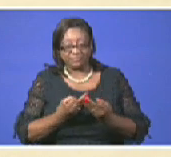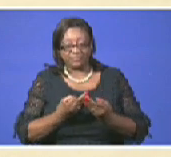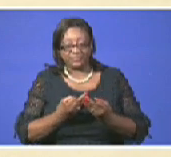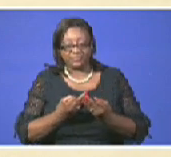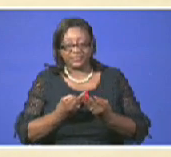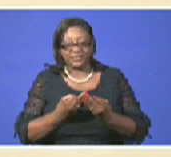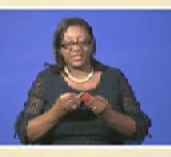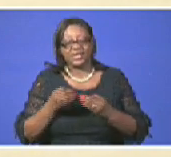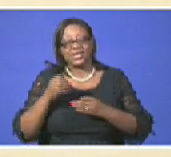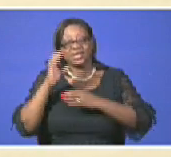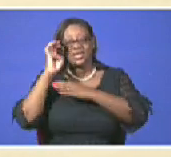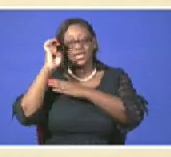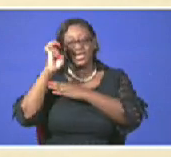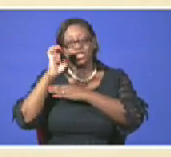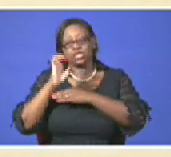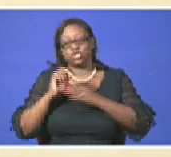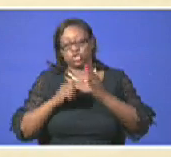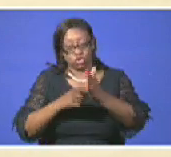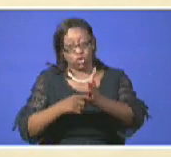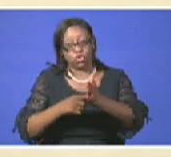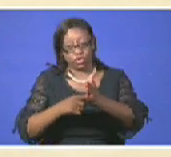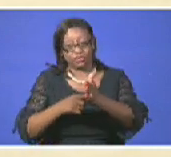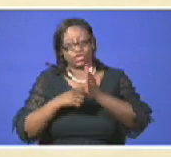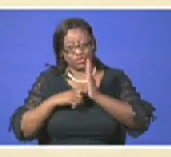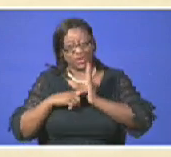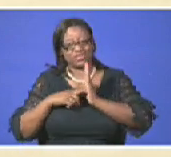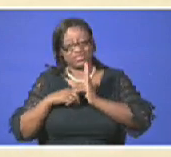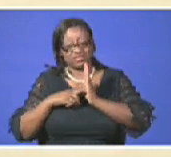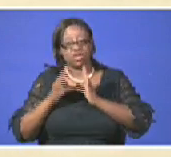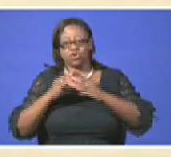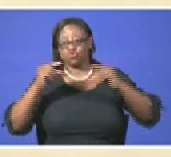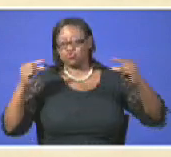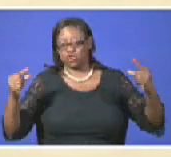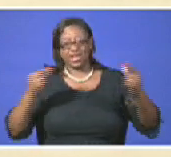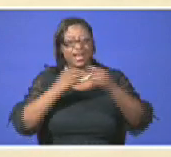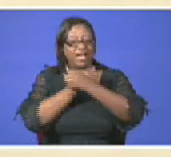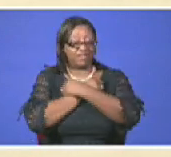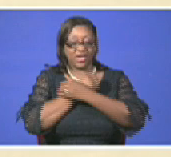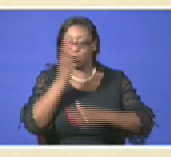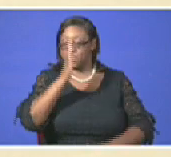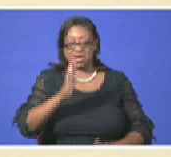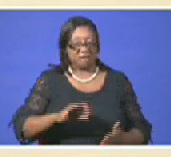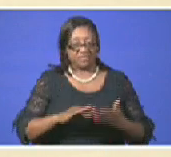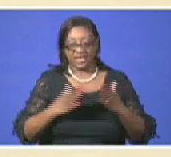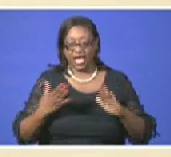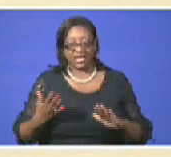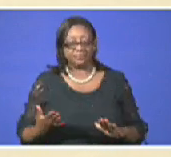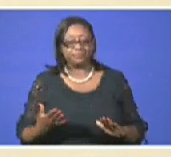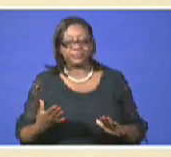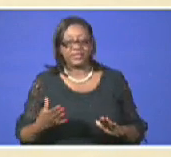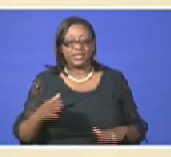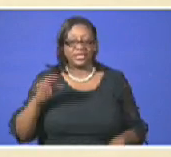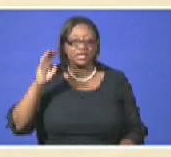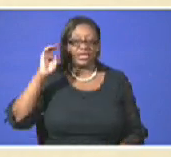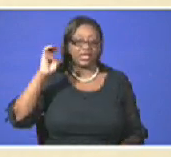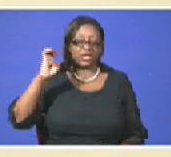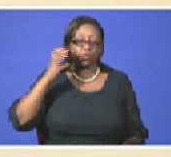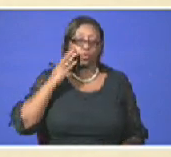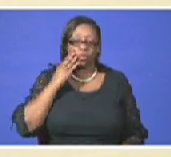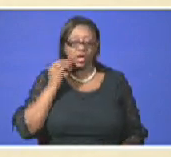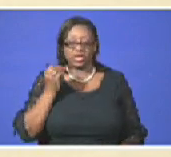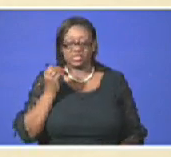he had shown us great love, and that love will never die. He